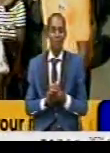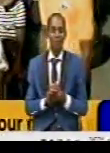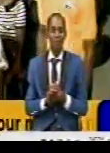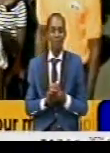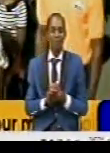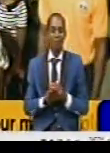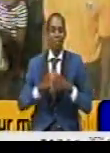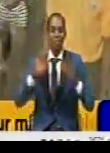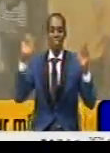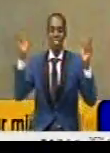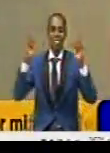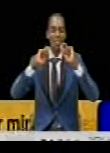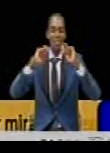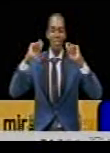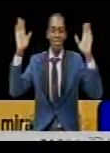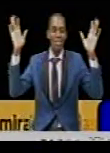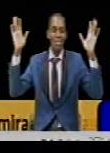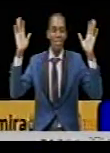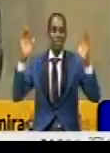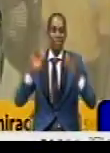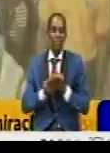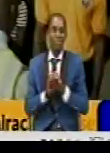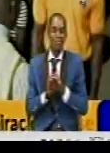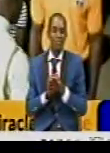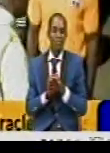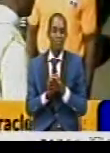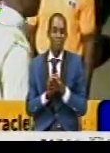Praise the living God.